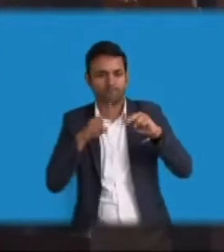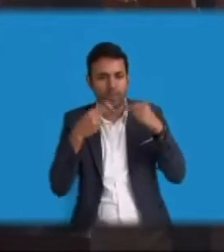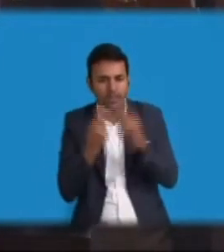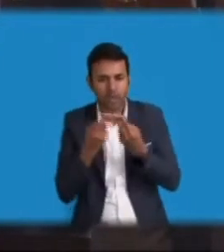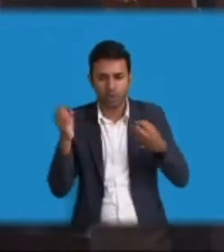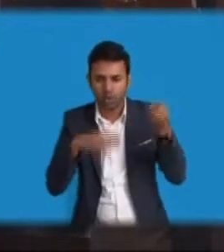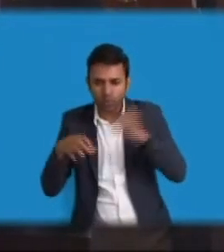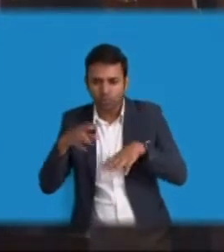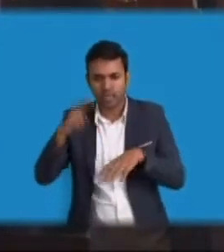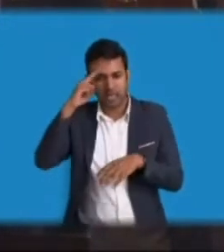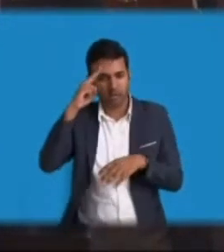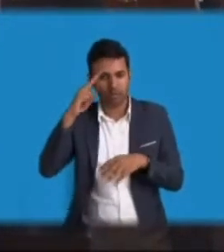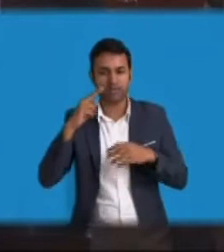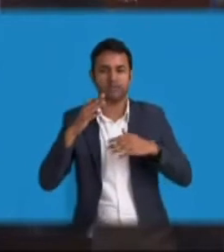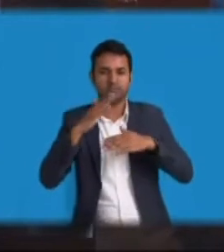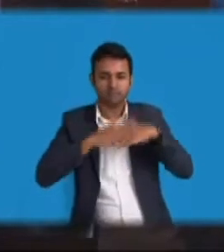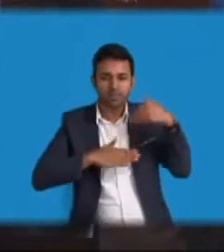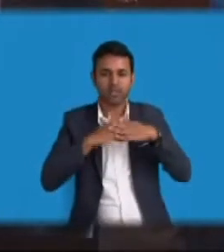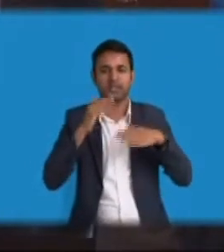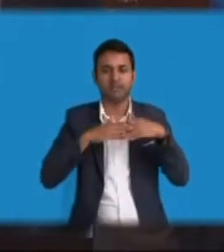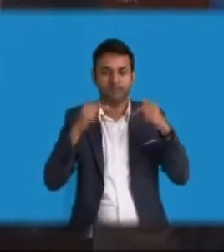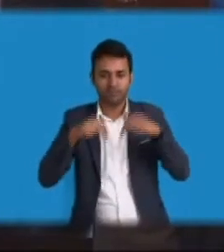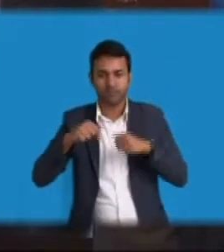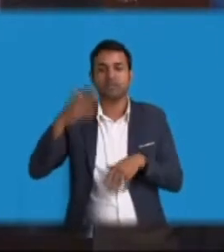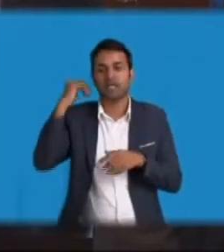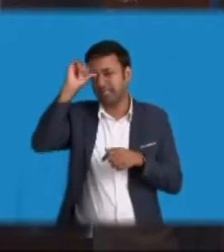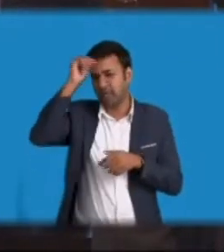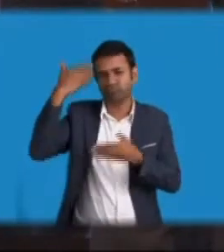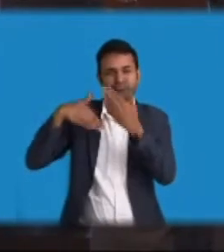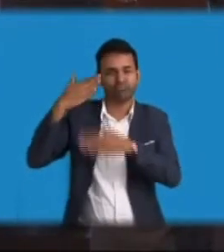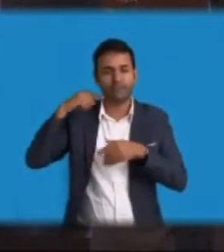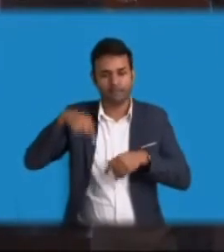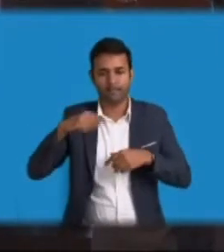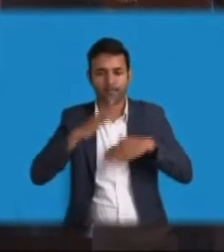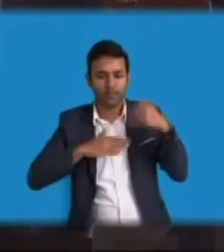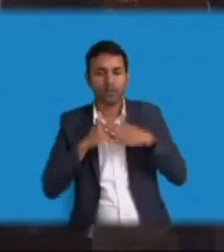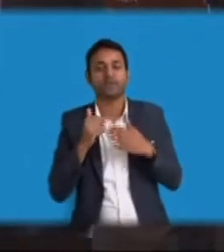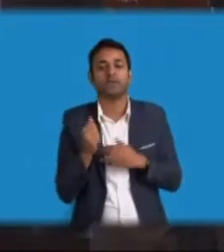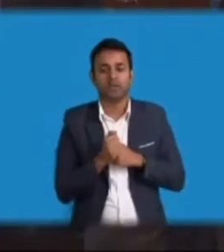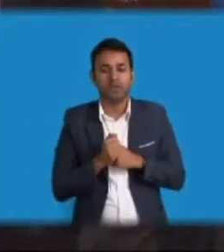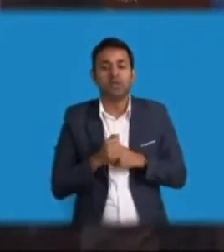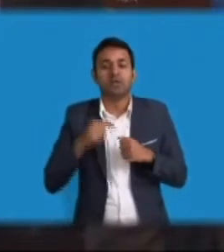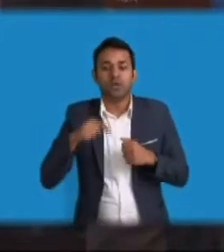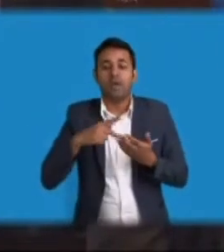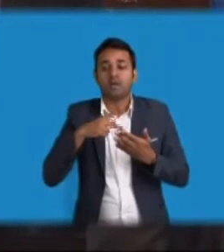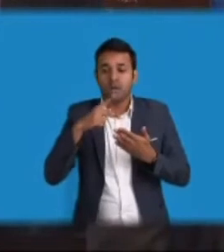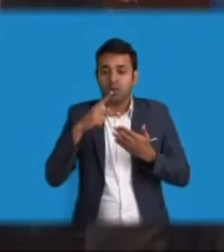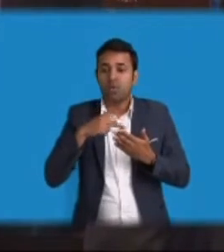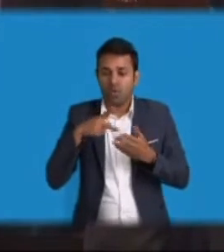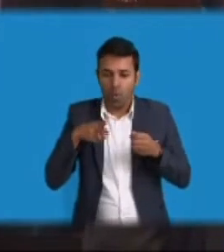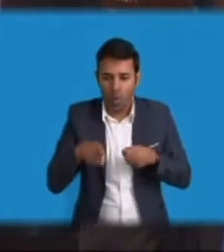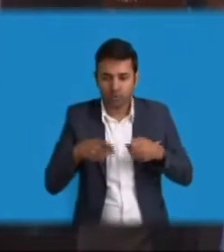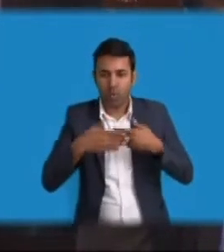the nation building under indenture. As part of the program, we will launch a number of initiatives and partnerships so